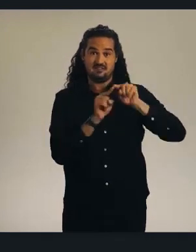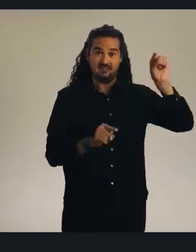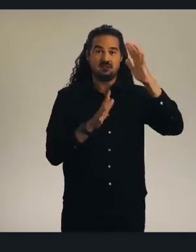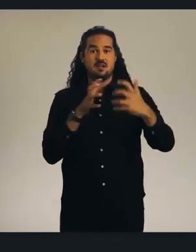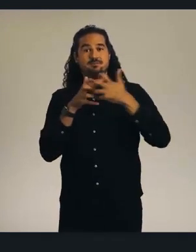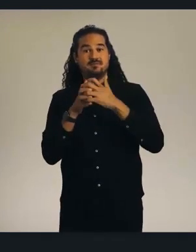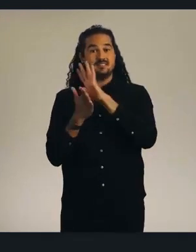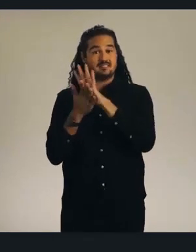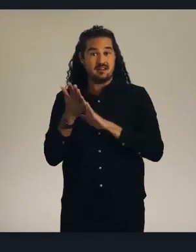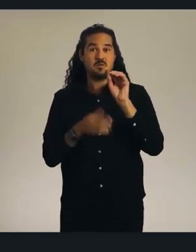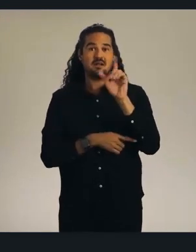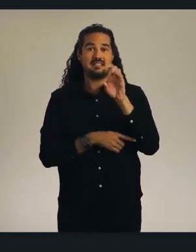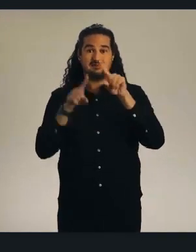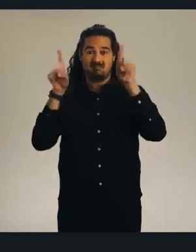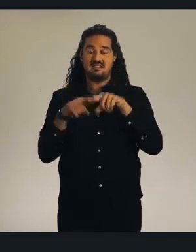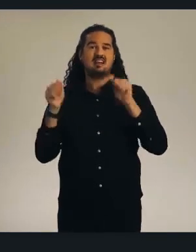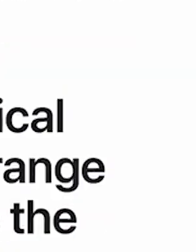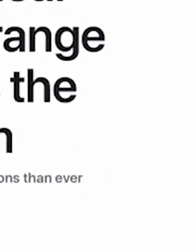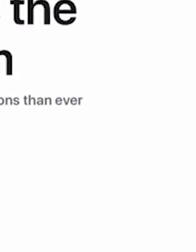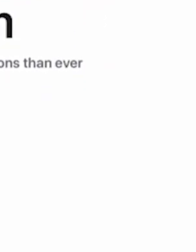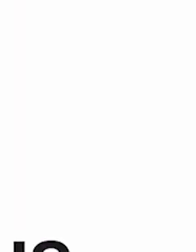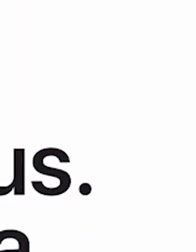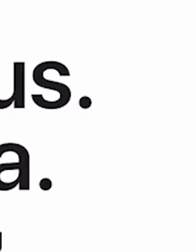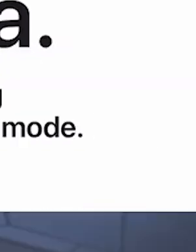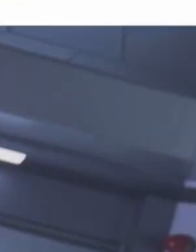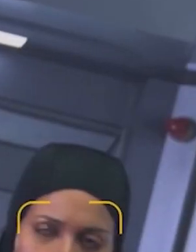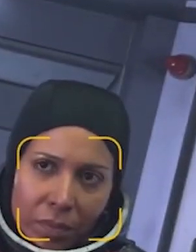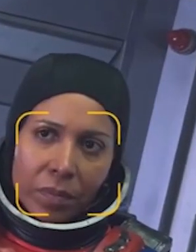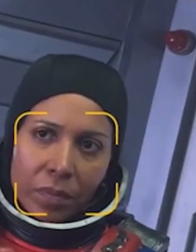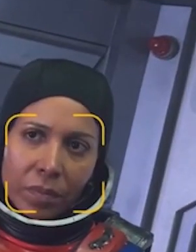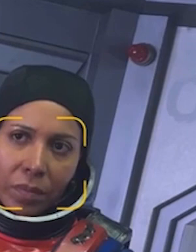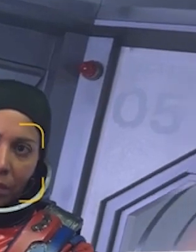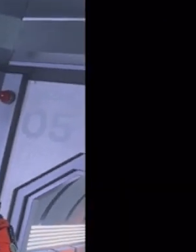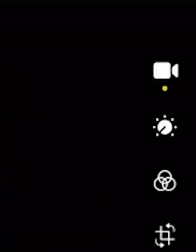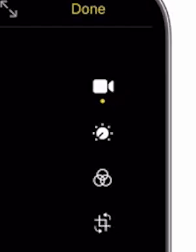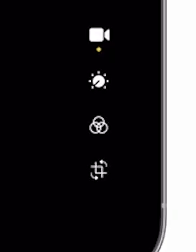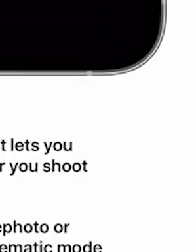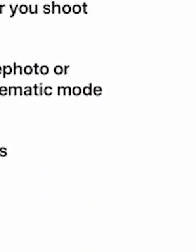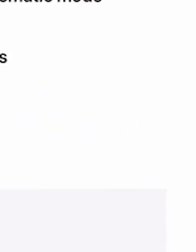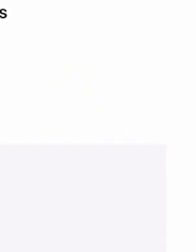maintaining incredible color accuracy and contrast. Now, let's